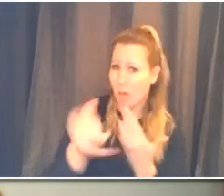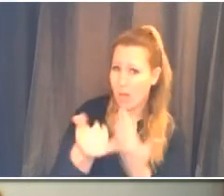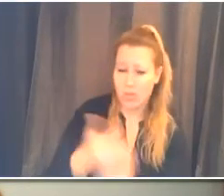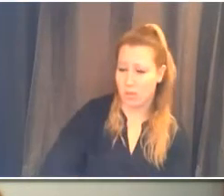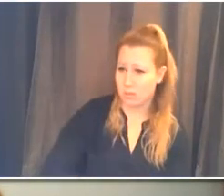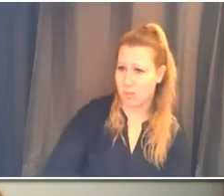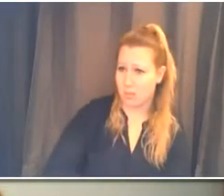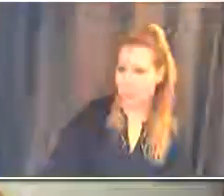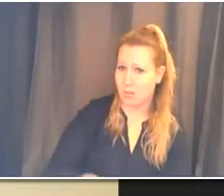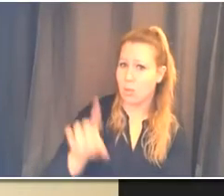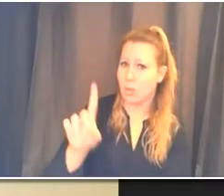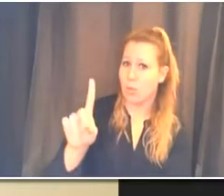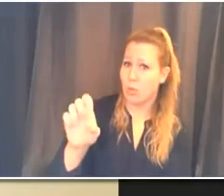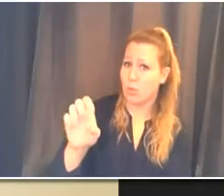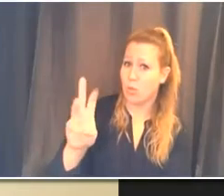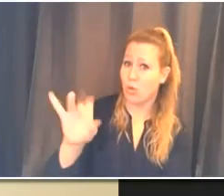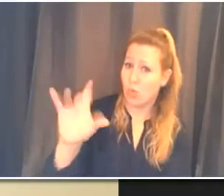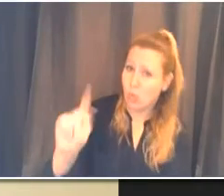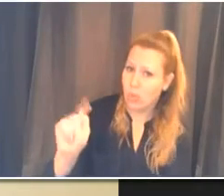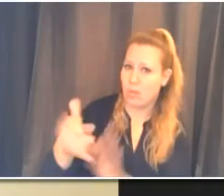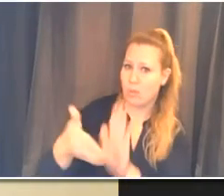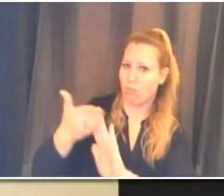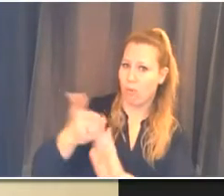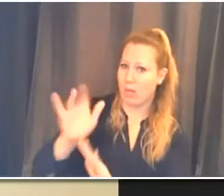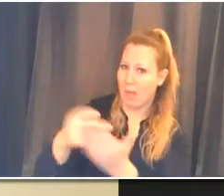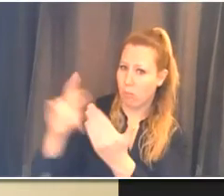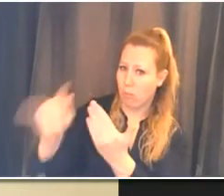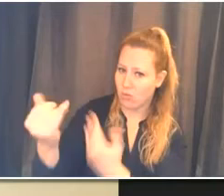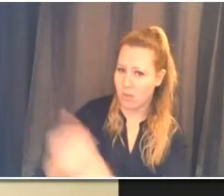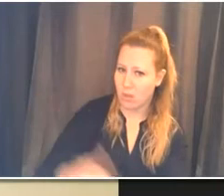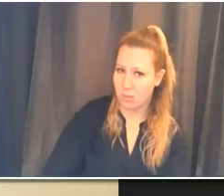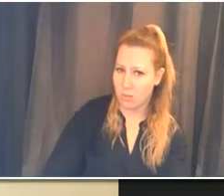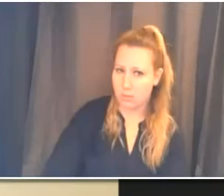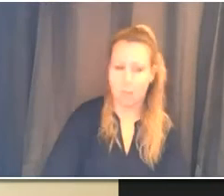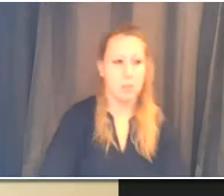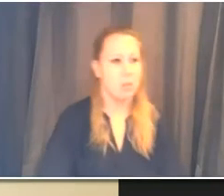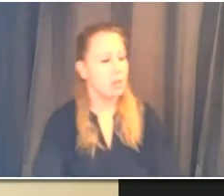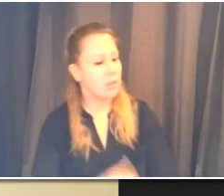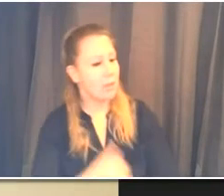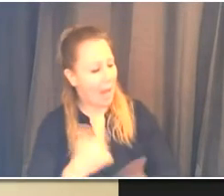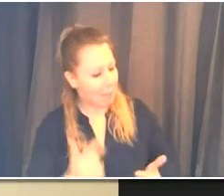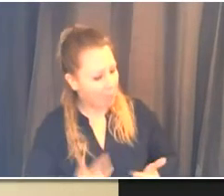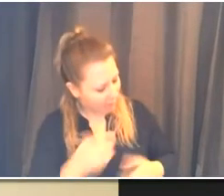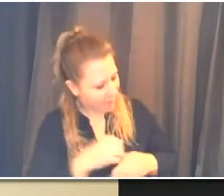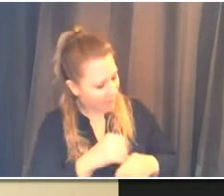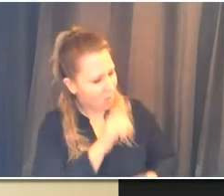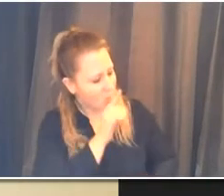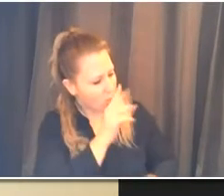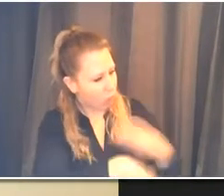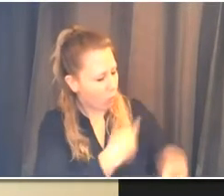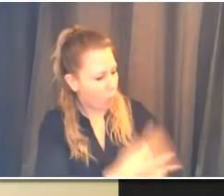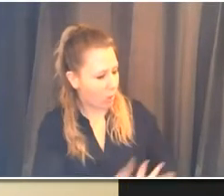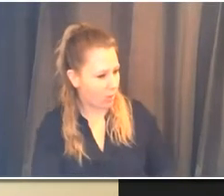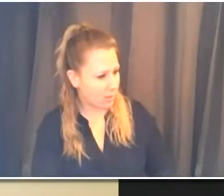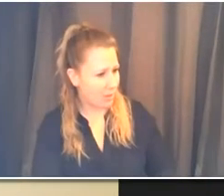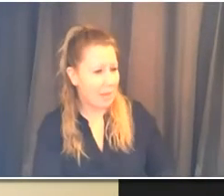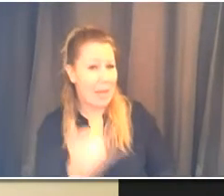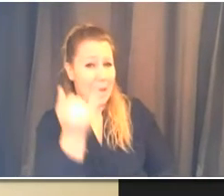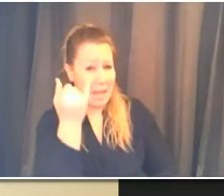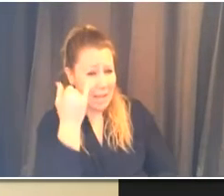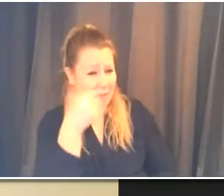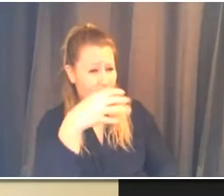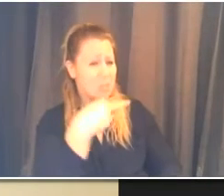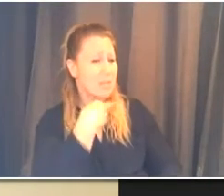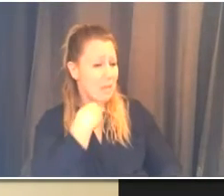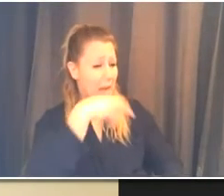real in the world I live in it would be very complicated for victims to be able to pick up